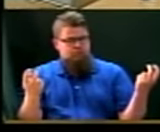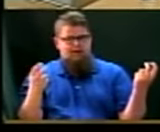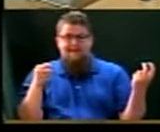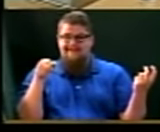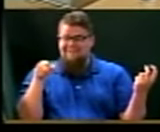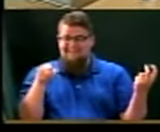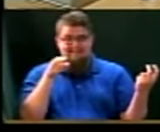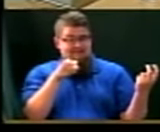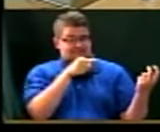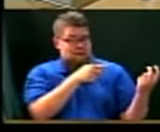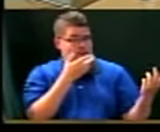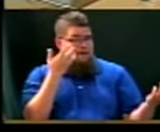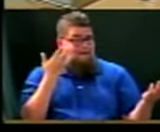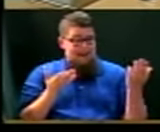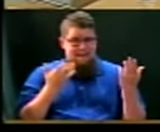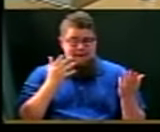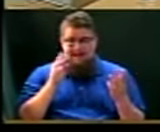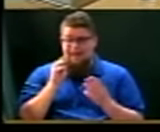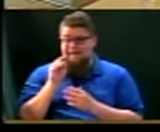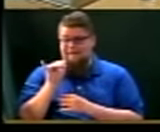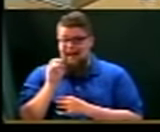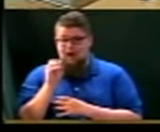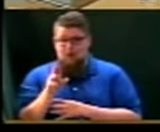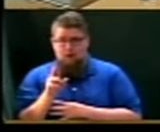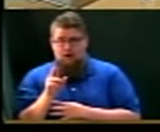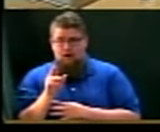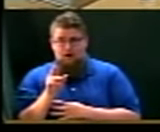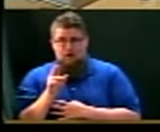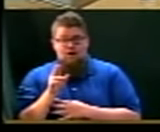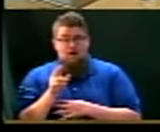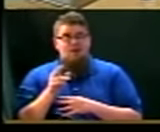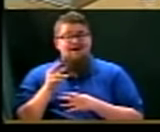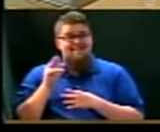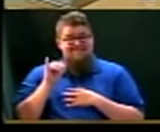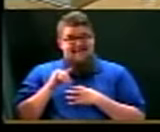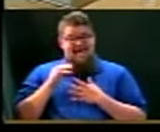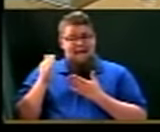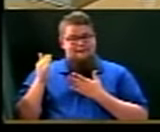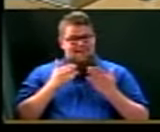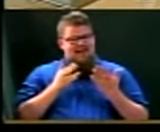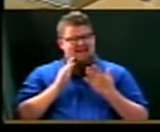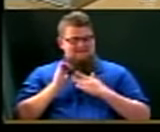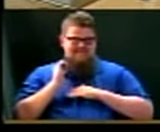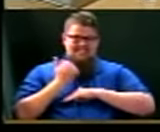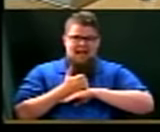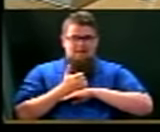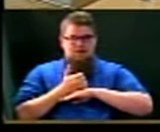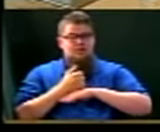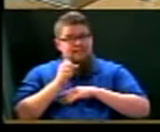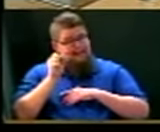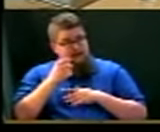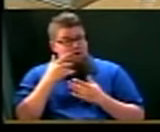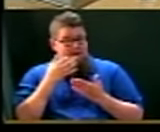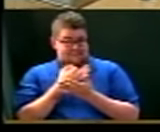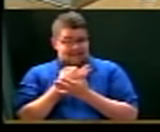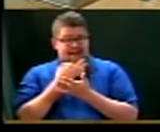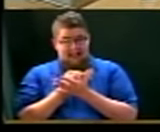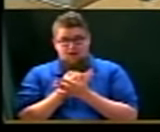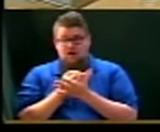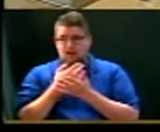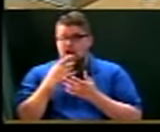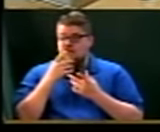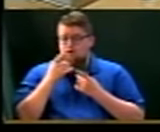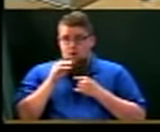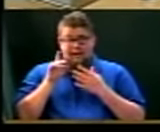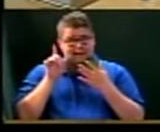mayor when this plan was being executed, because it would have financial ramifications. If you want to